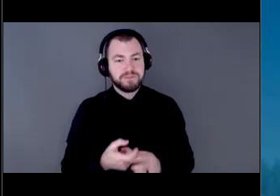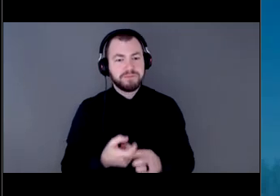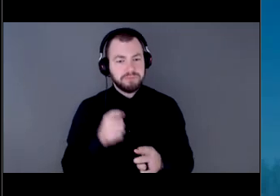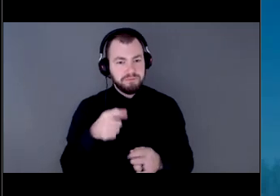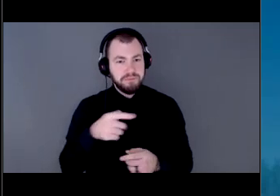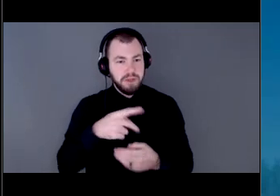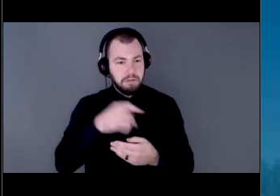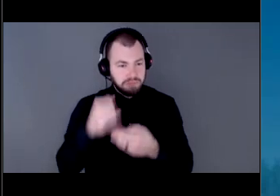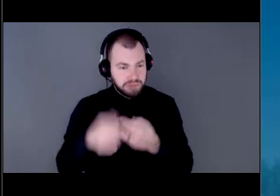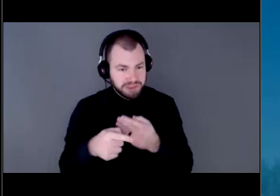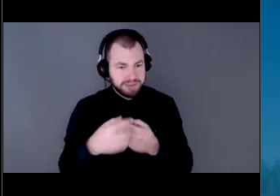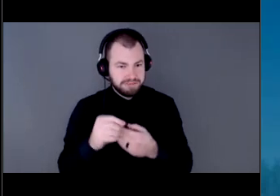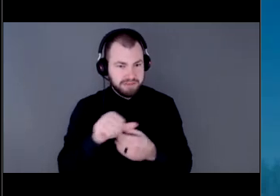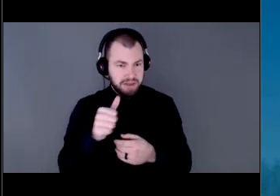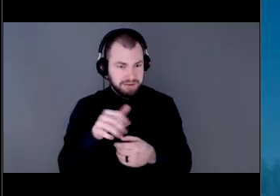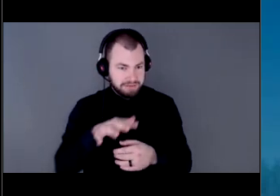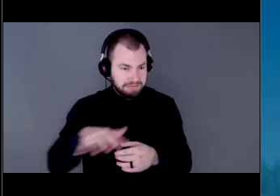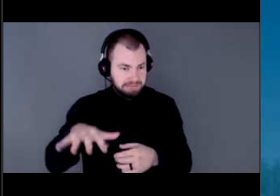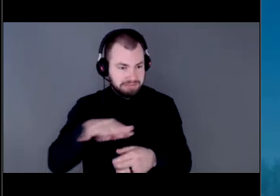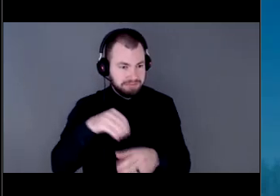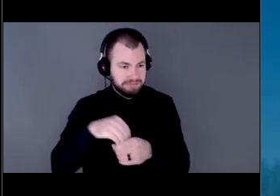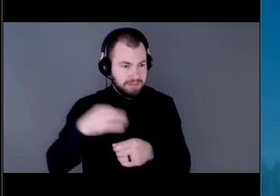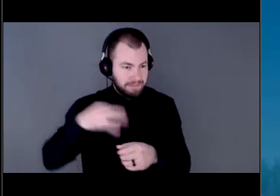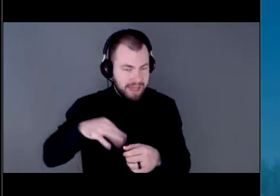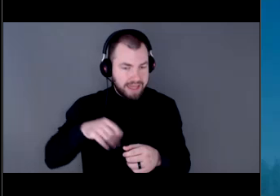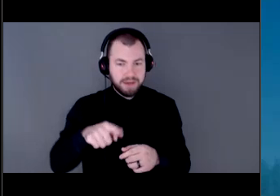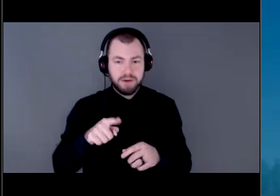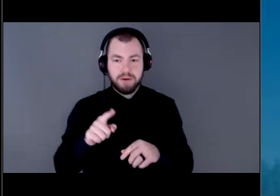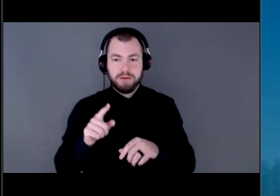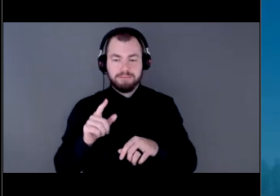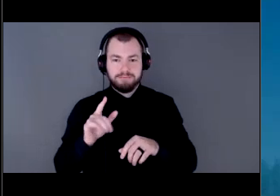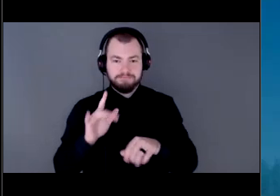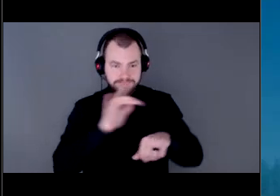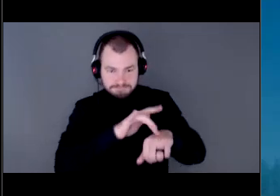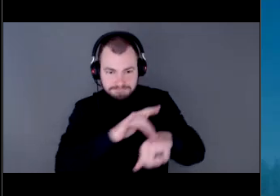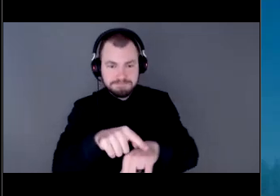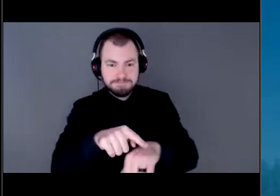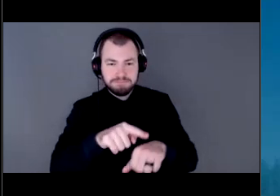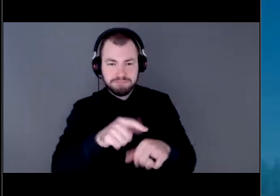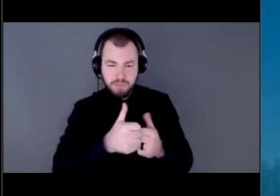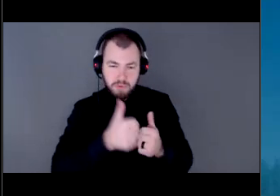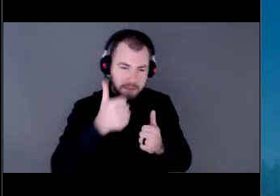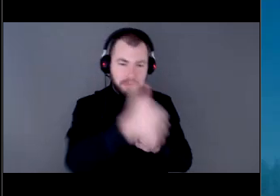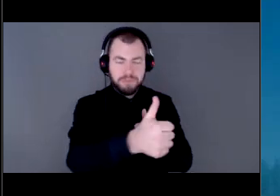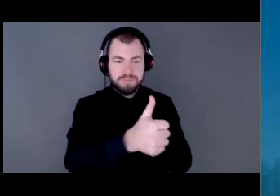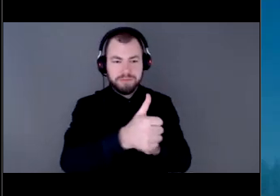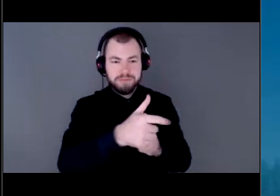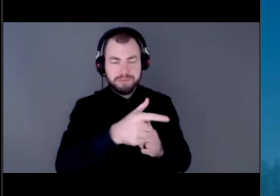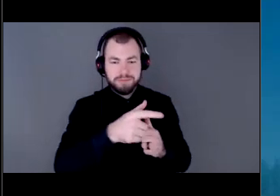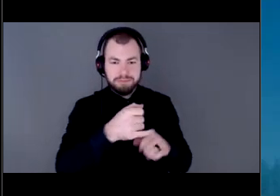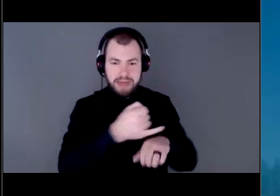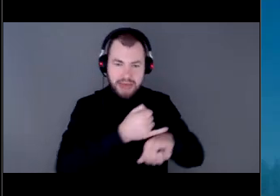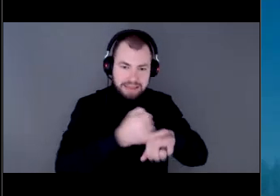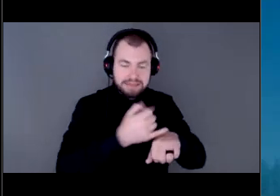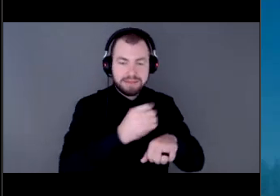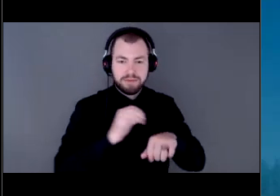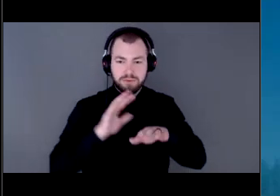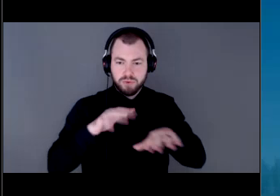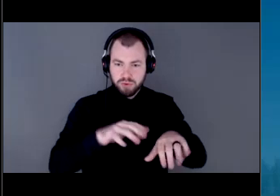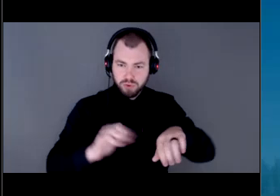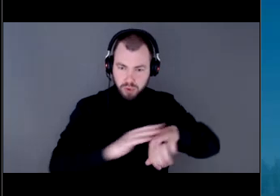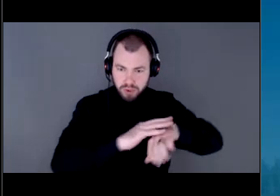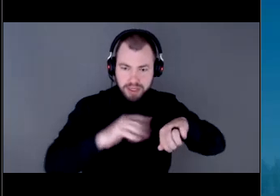there in the Gulf of Maine, going to these remote islands and shorelines and hauling this trash off of it, we have